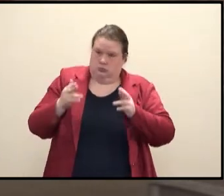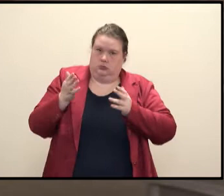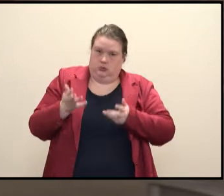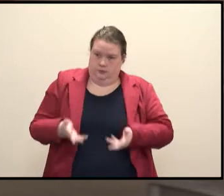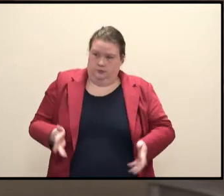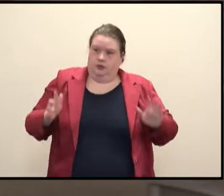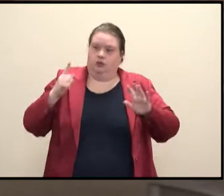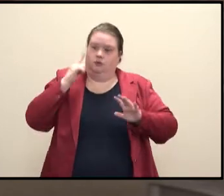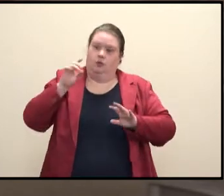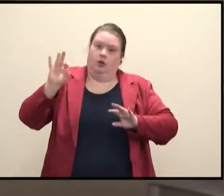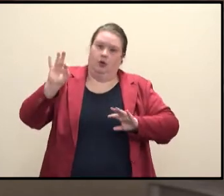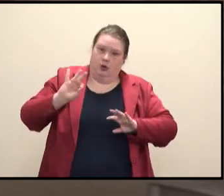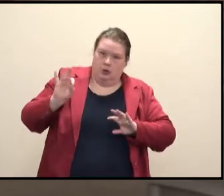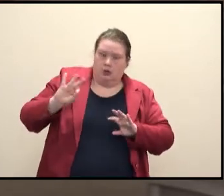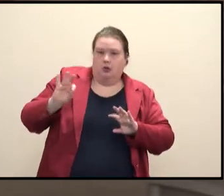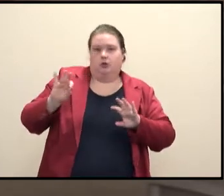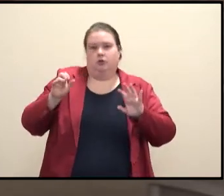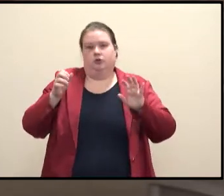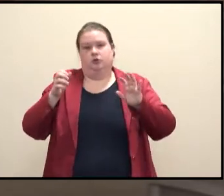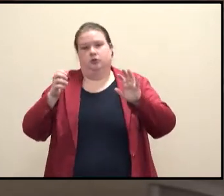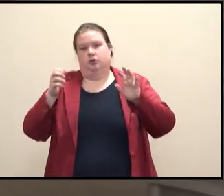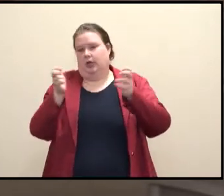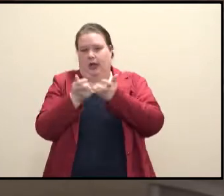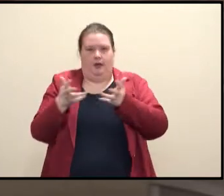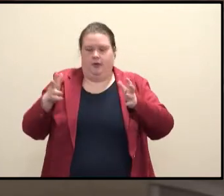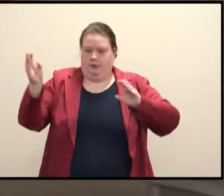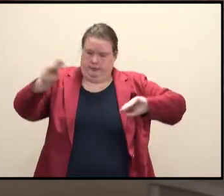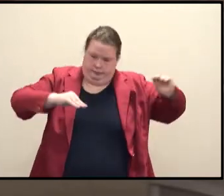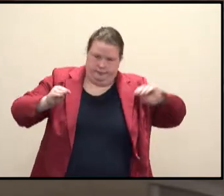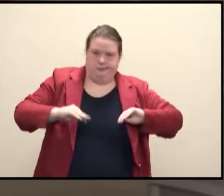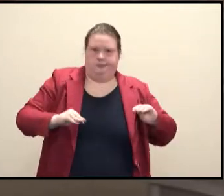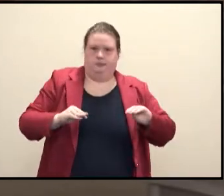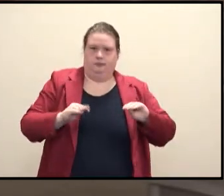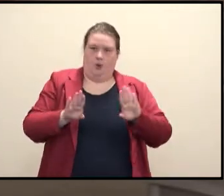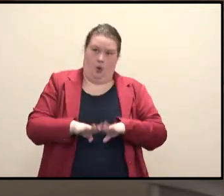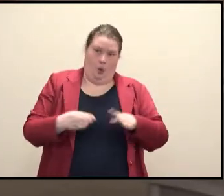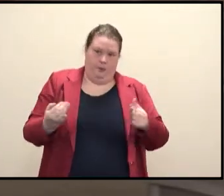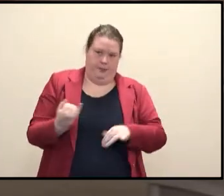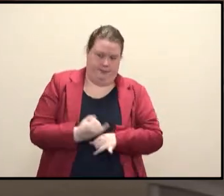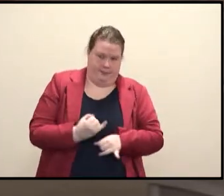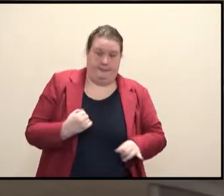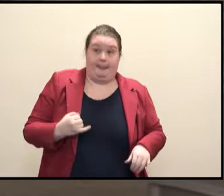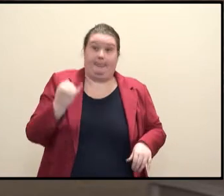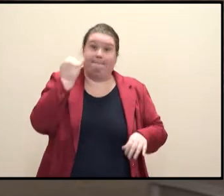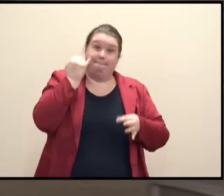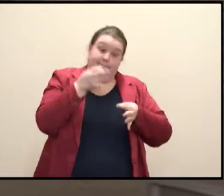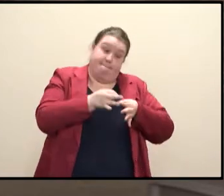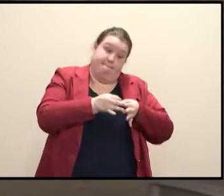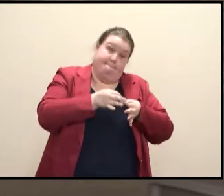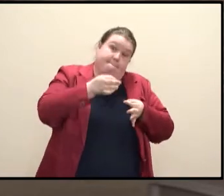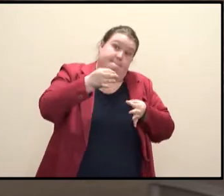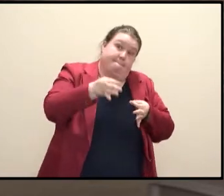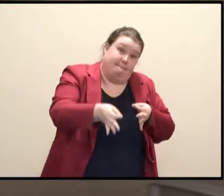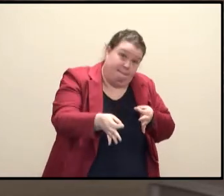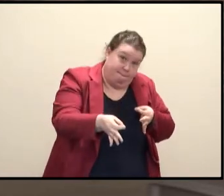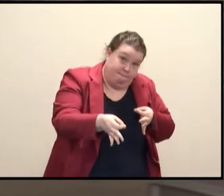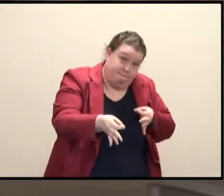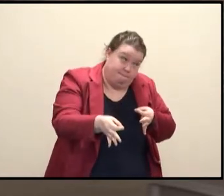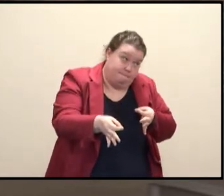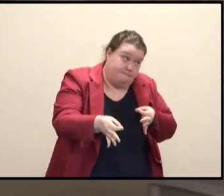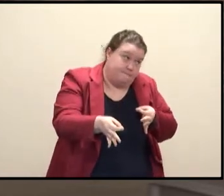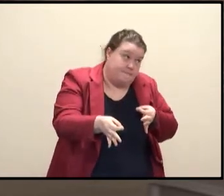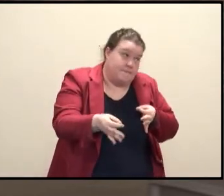and a smooth transition for the campus. We said that if we decided to extend the construction time, we would issue this change via